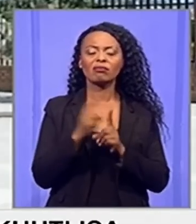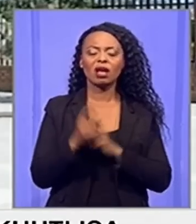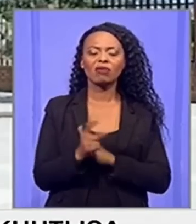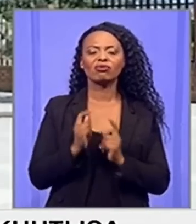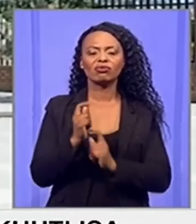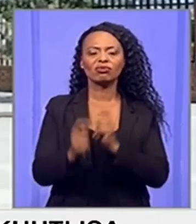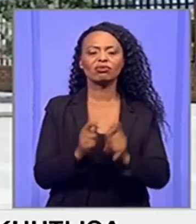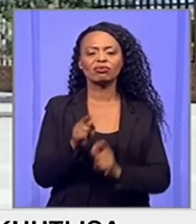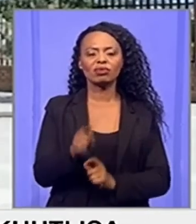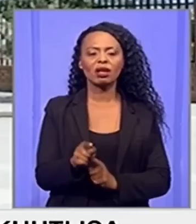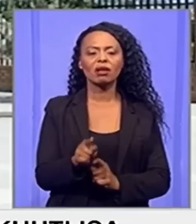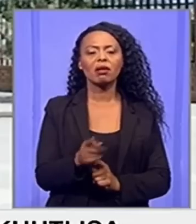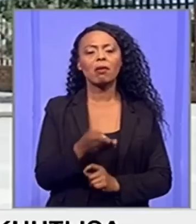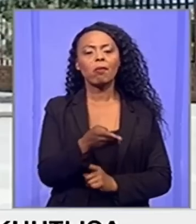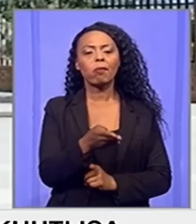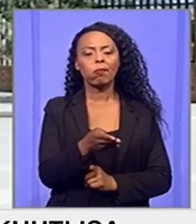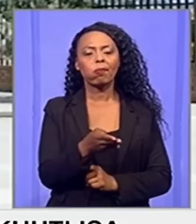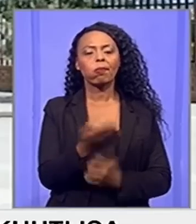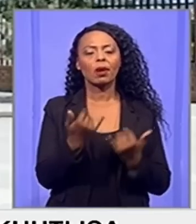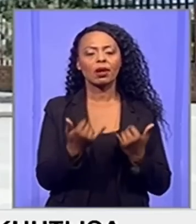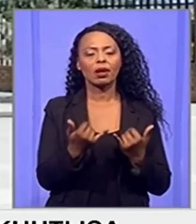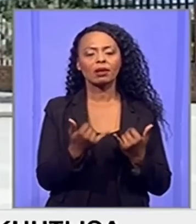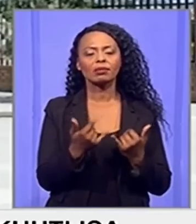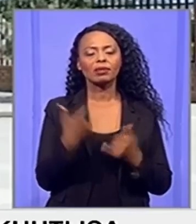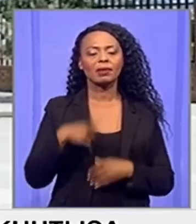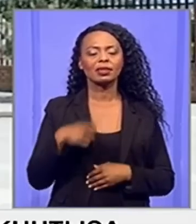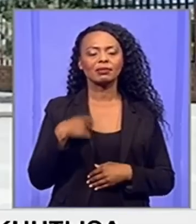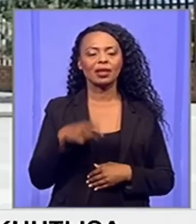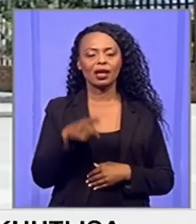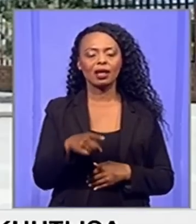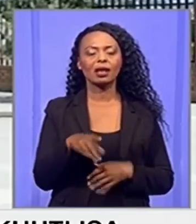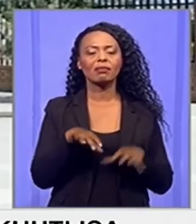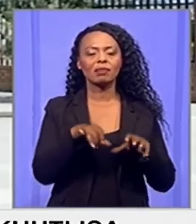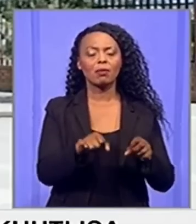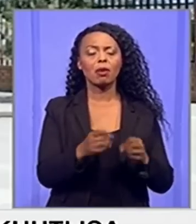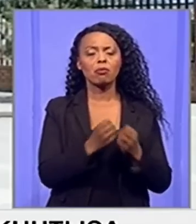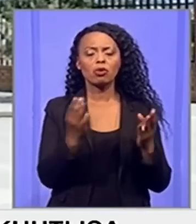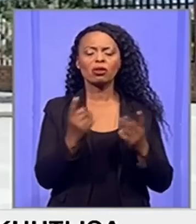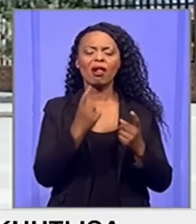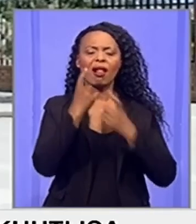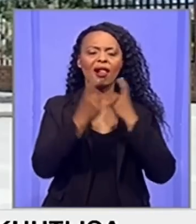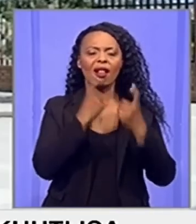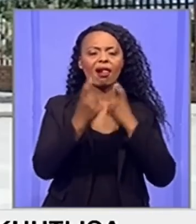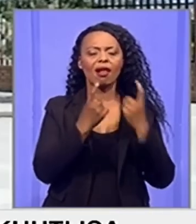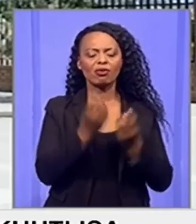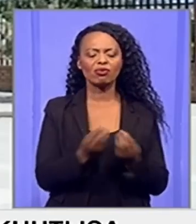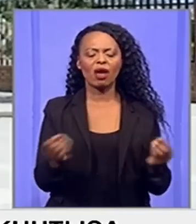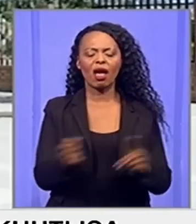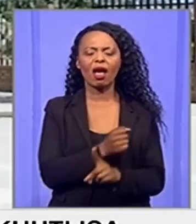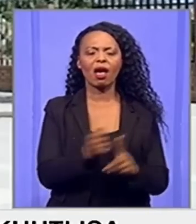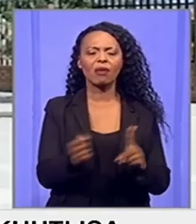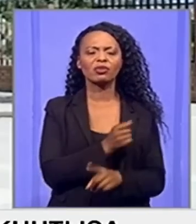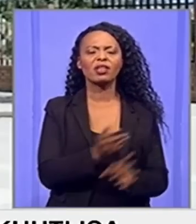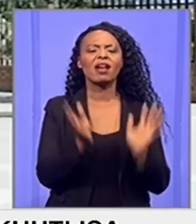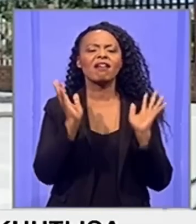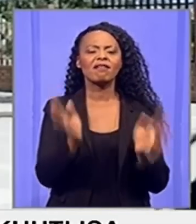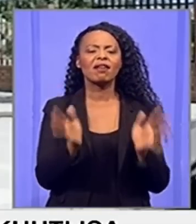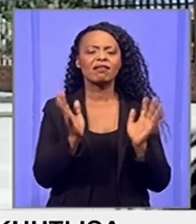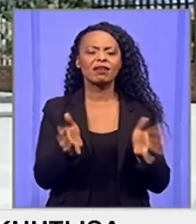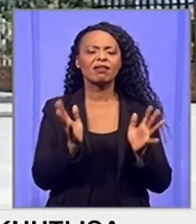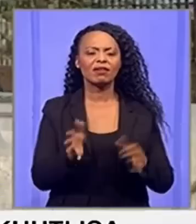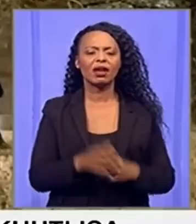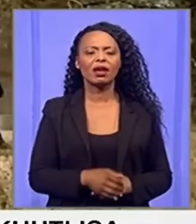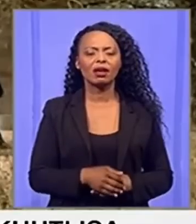held within the jurisdiction of the municipality. We have heard a lot of stories where young children are being abused for